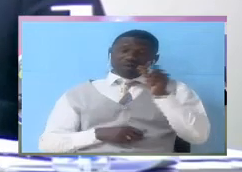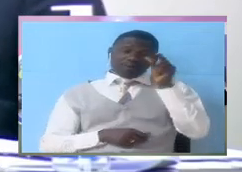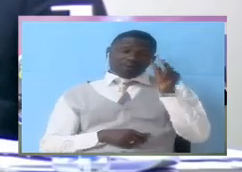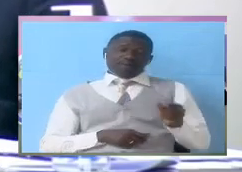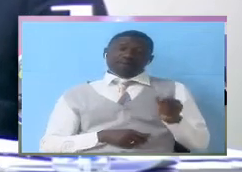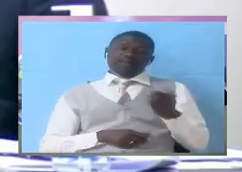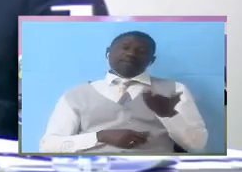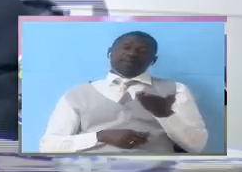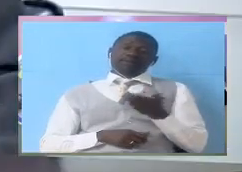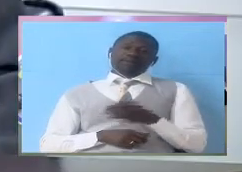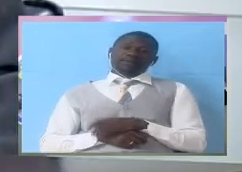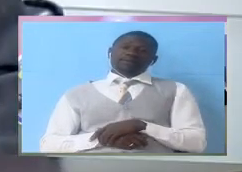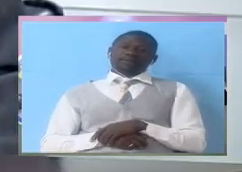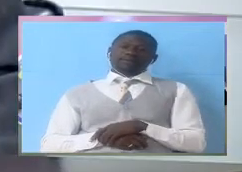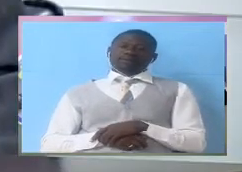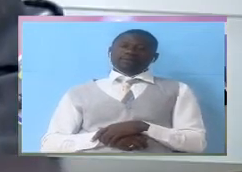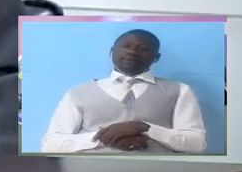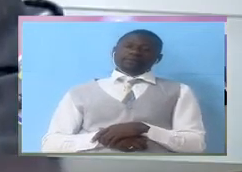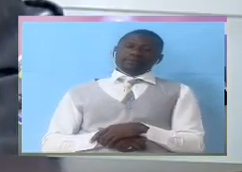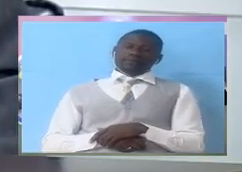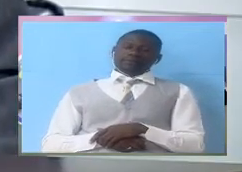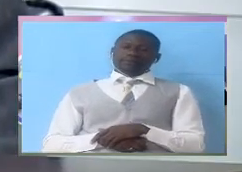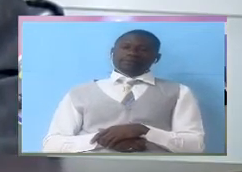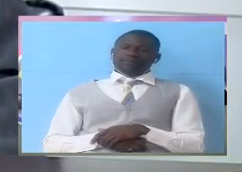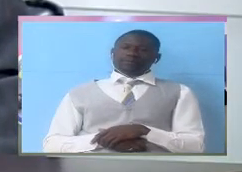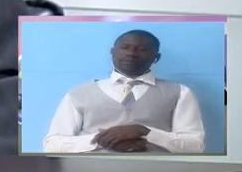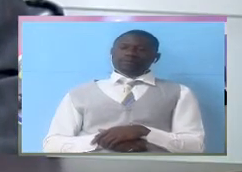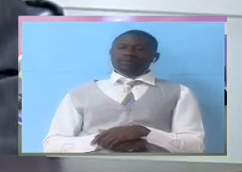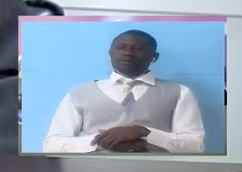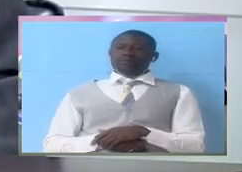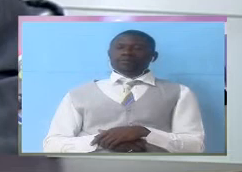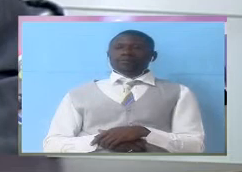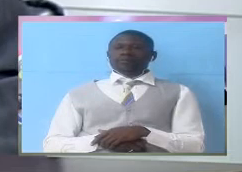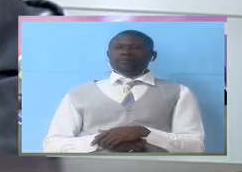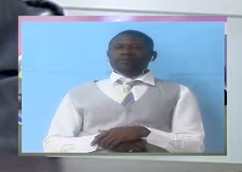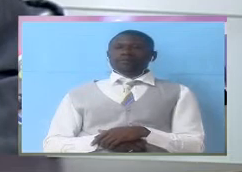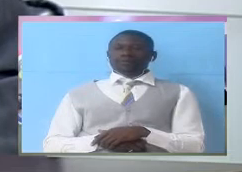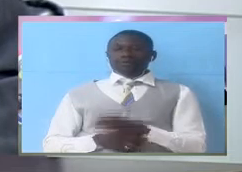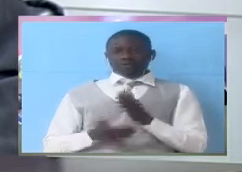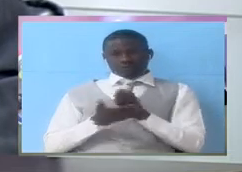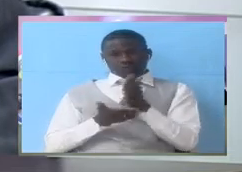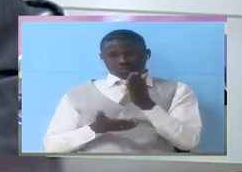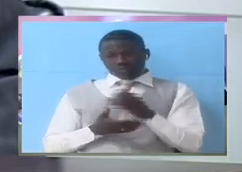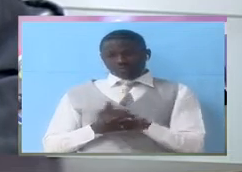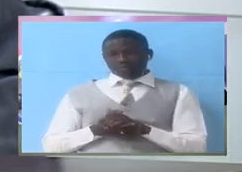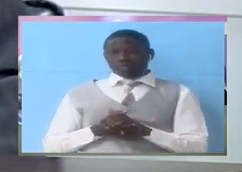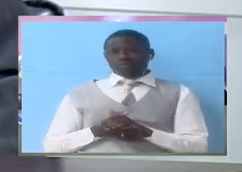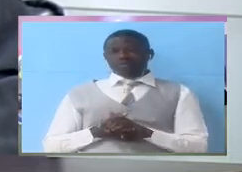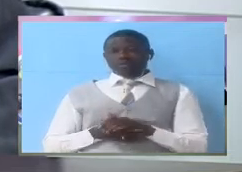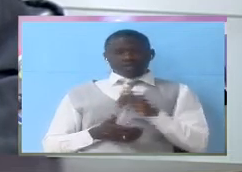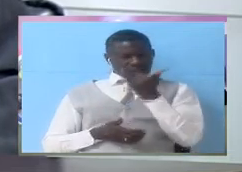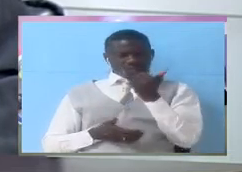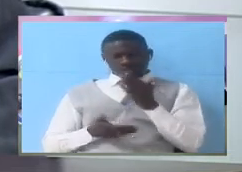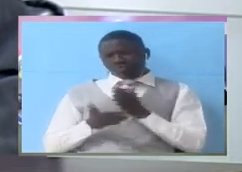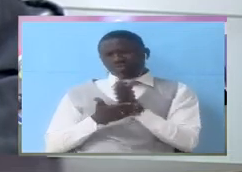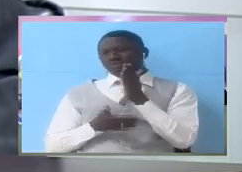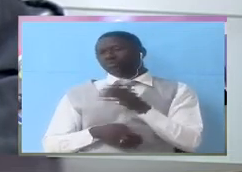xamne yeb mu nga ci sukkandiku pour doxal sa liggey ni nga xamne non la wara doxé. True. Degala. True.